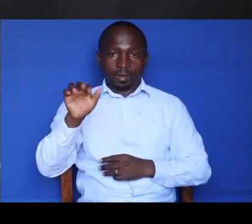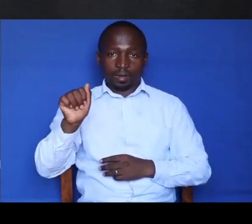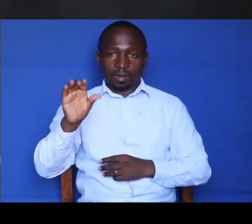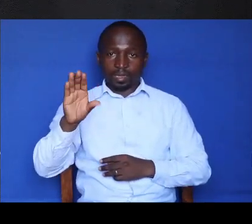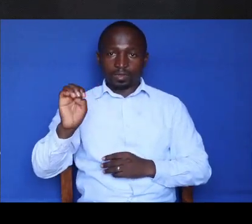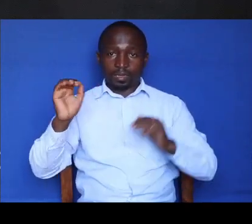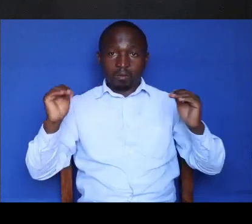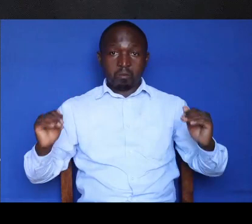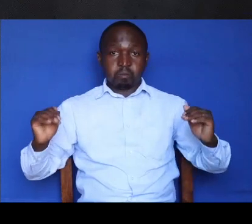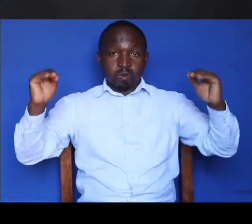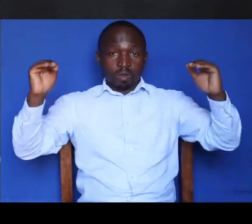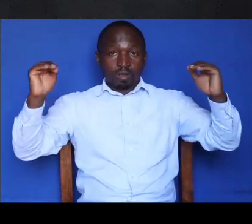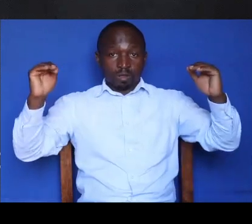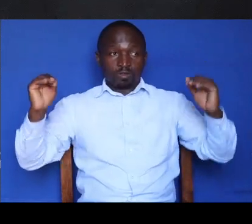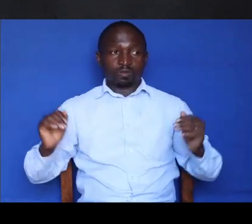4,